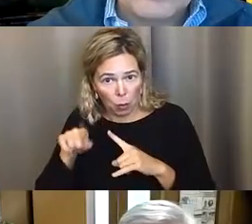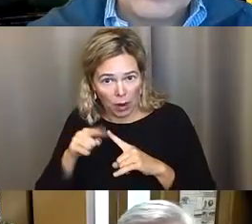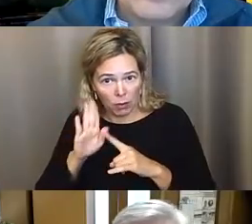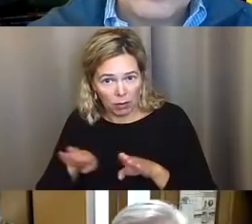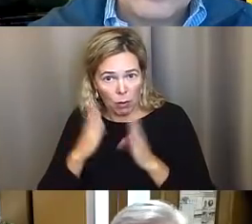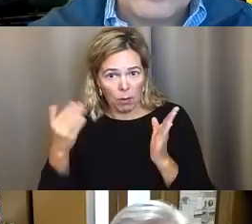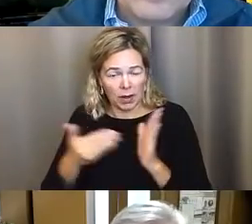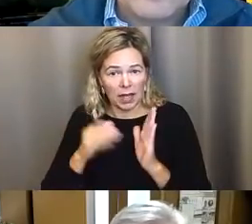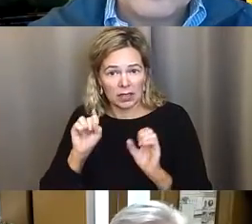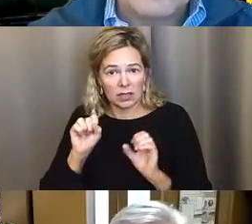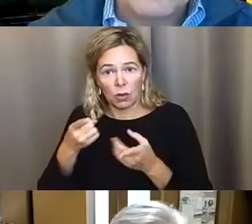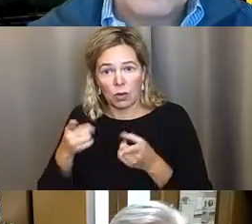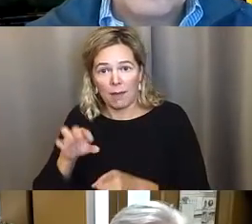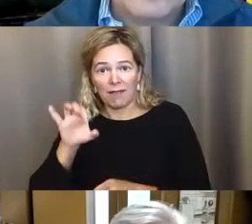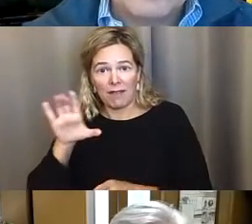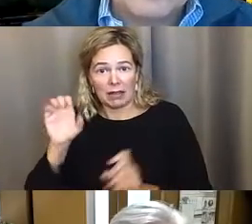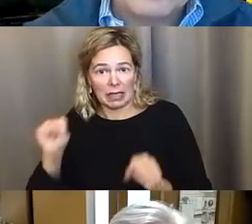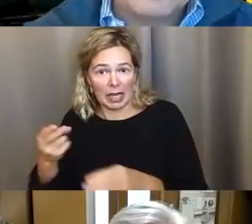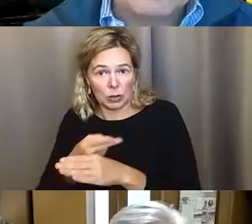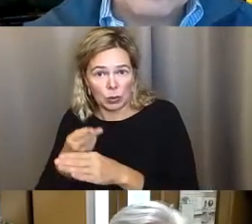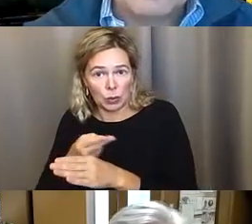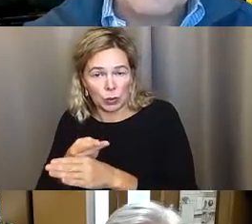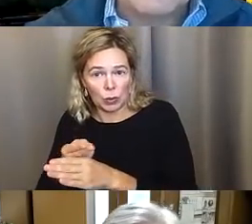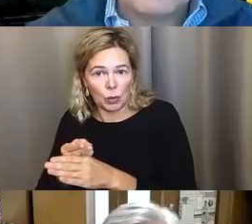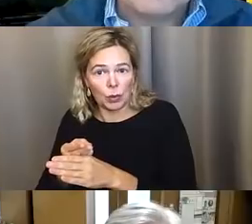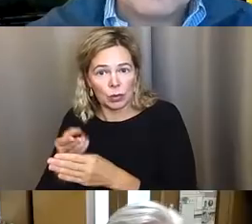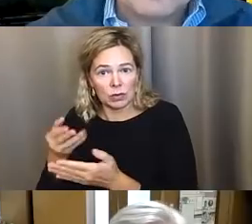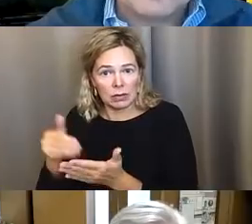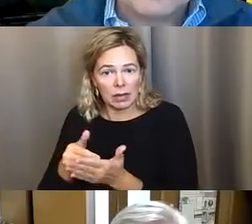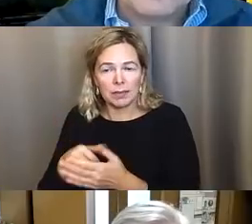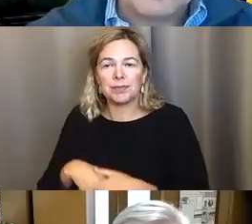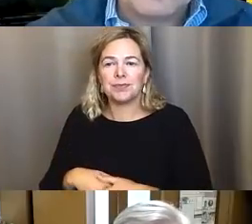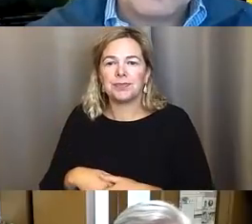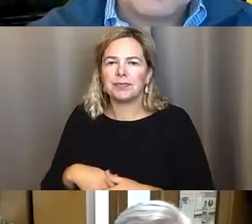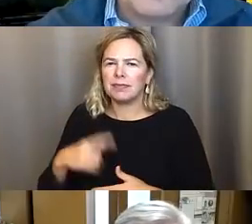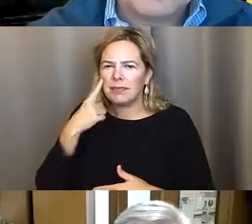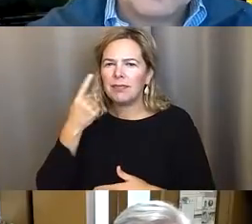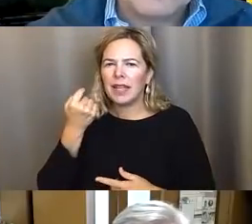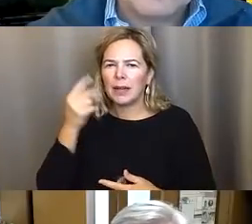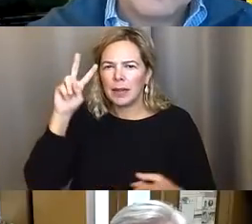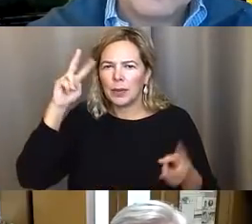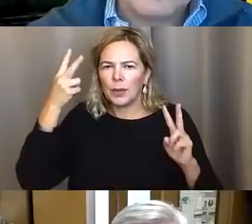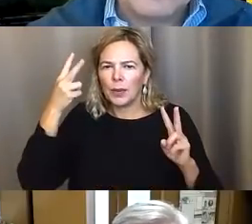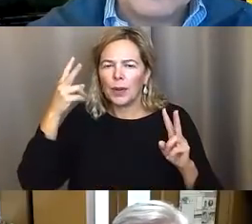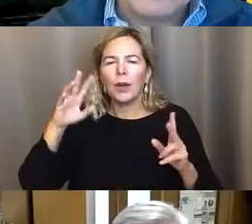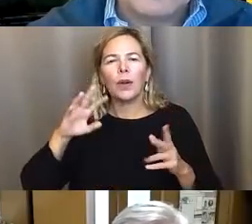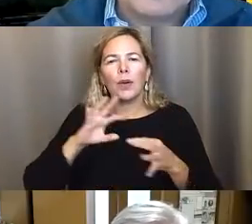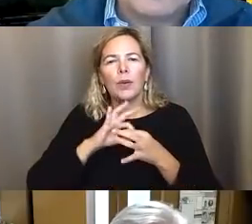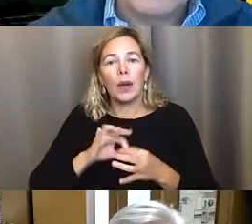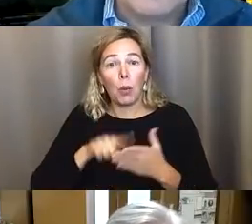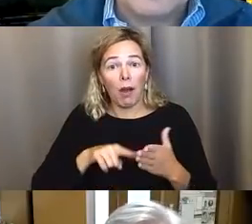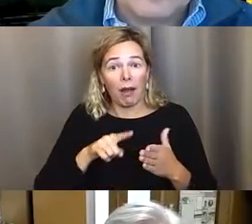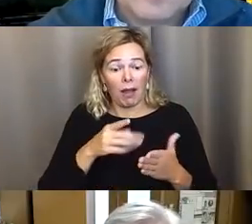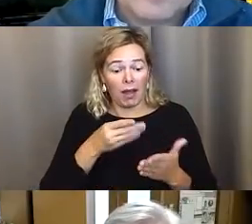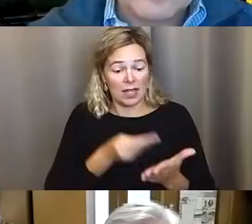think, misunderstanding and I'll own that, about what can and can't be,